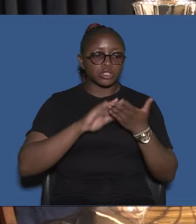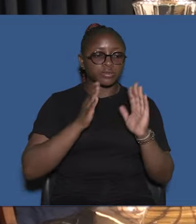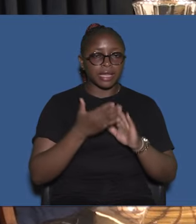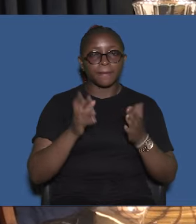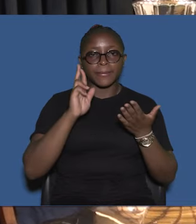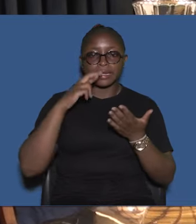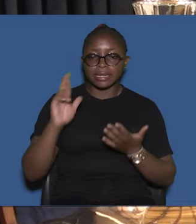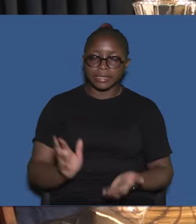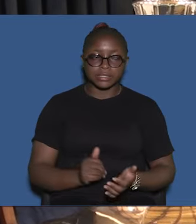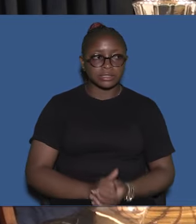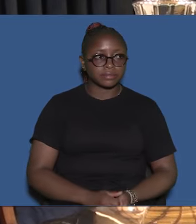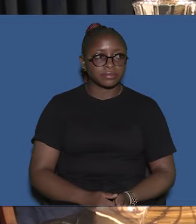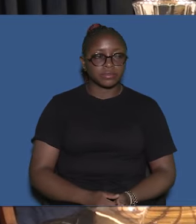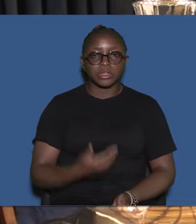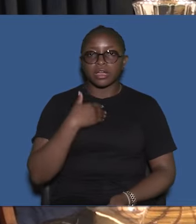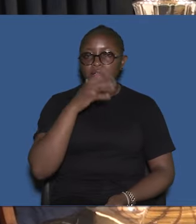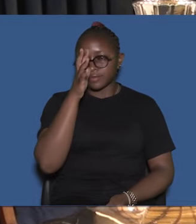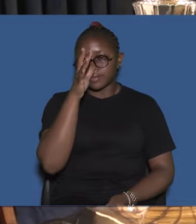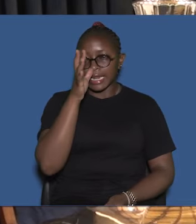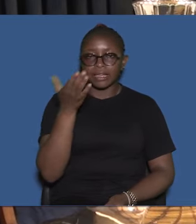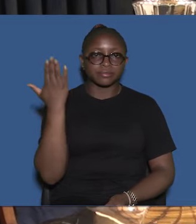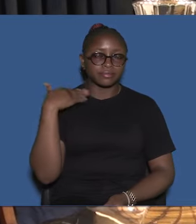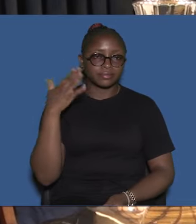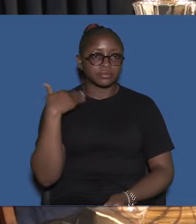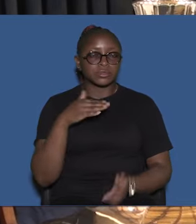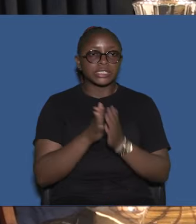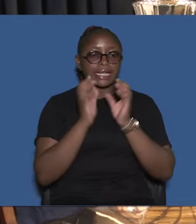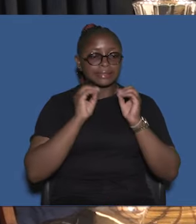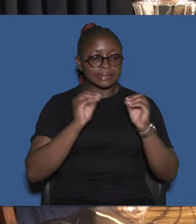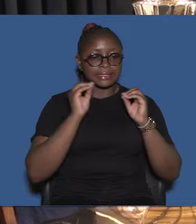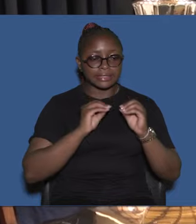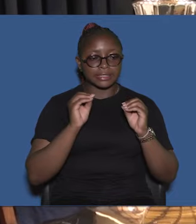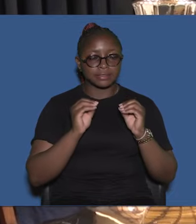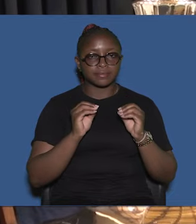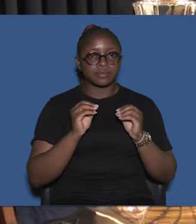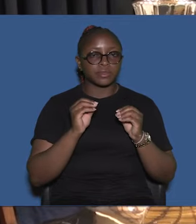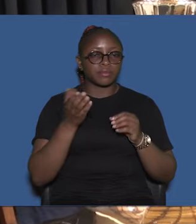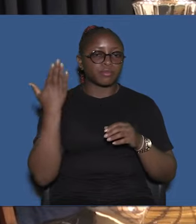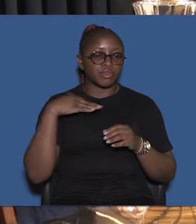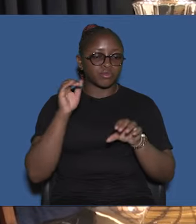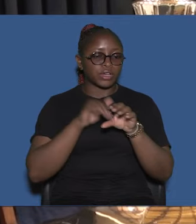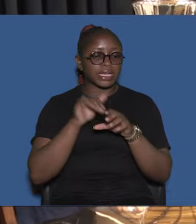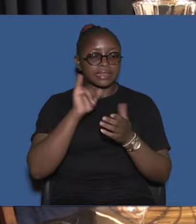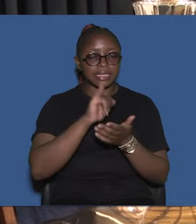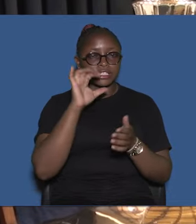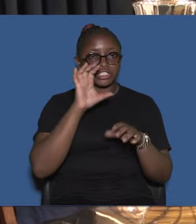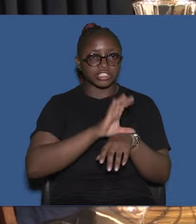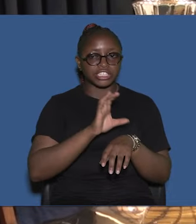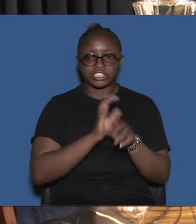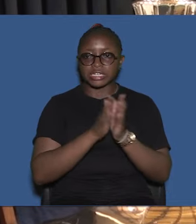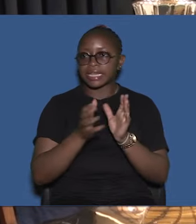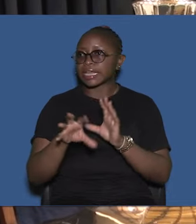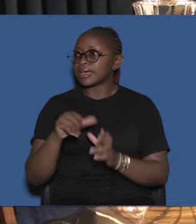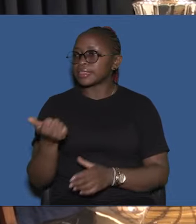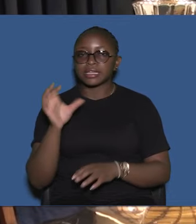was a myth there. There was a teaching in that church, and actually in other churches during that time, and